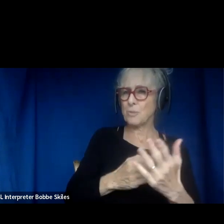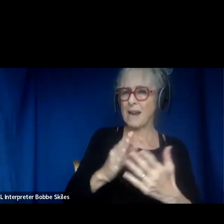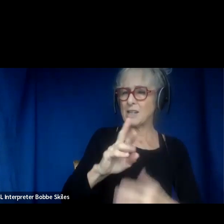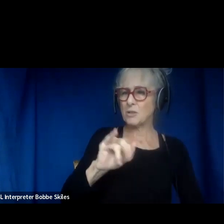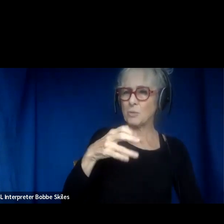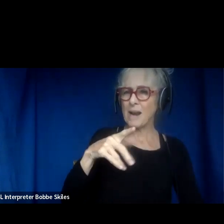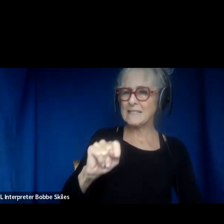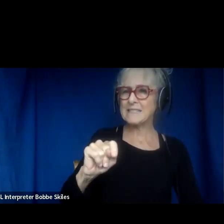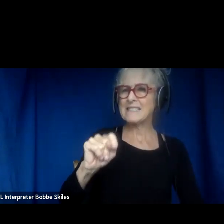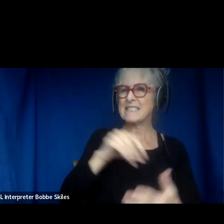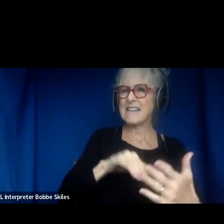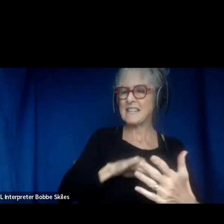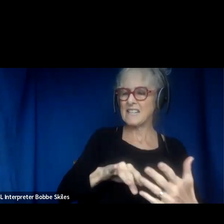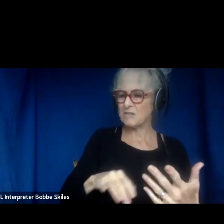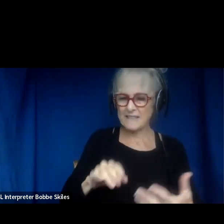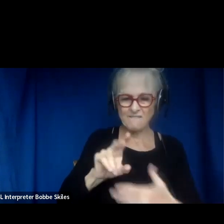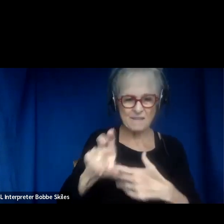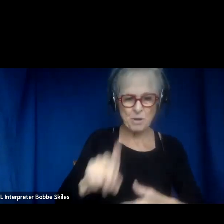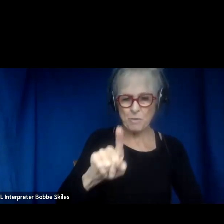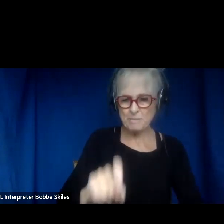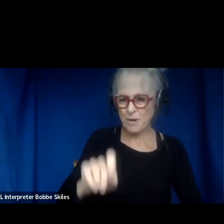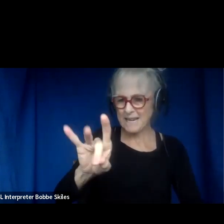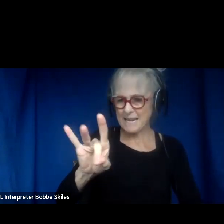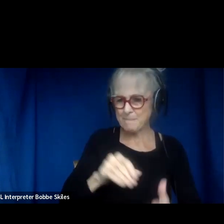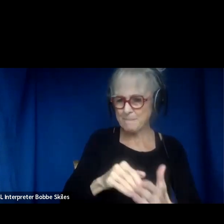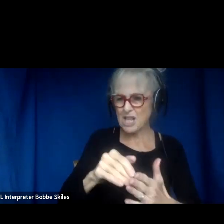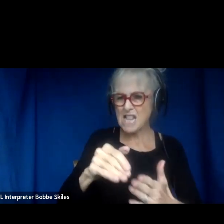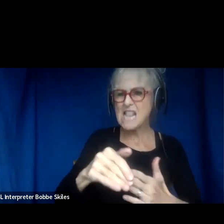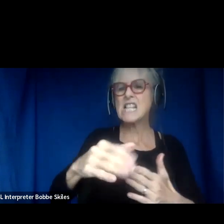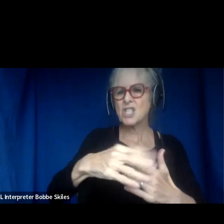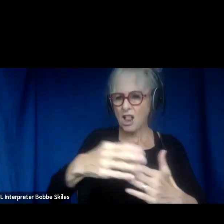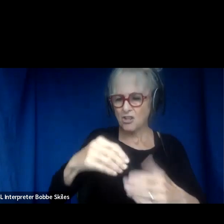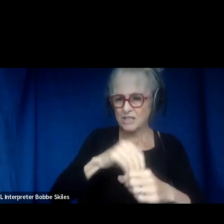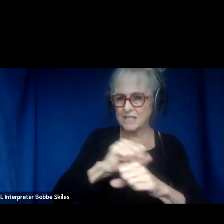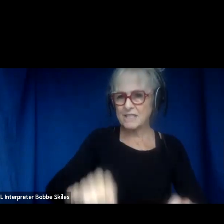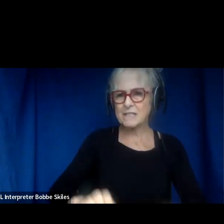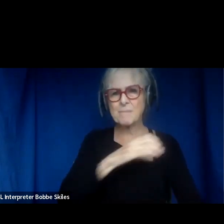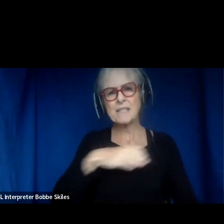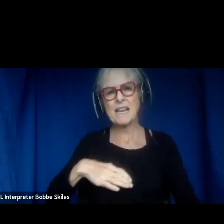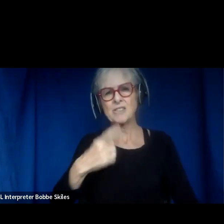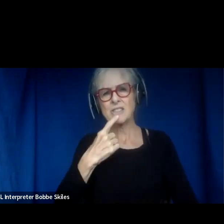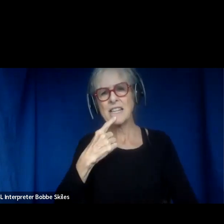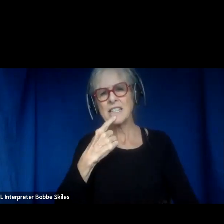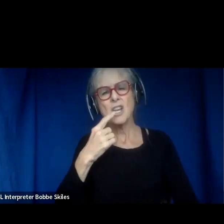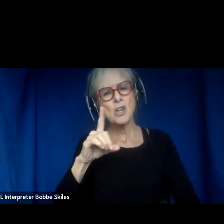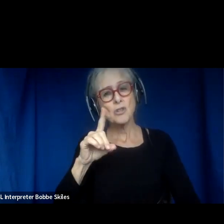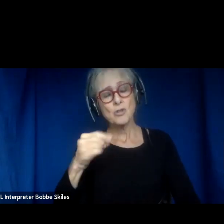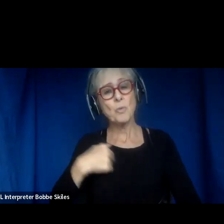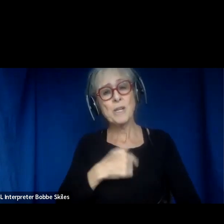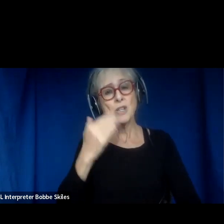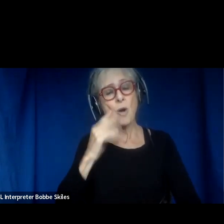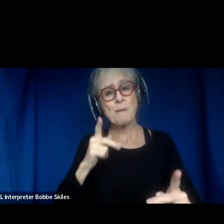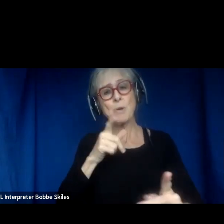investment of $1.8 billion into the system, the council's first question back is, do we know people we better serve because of